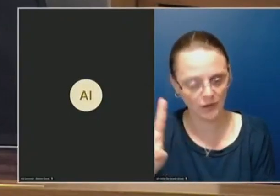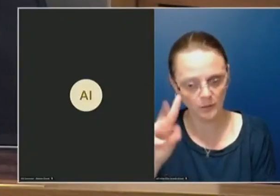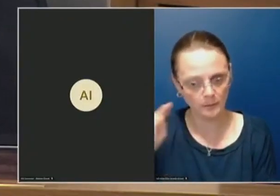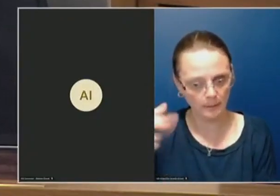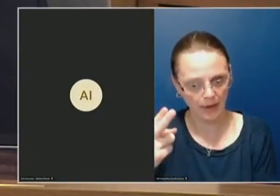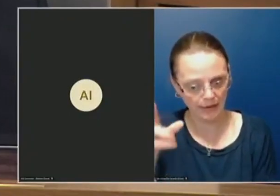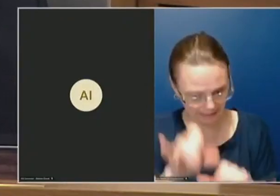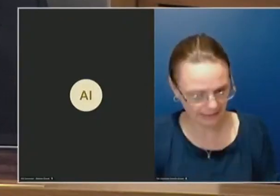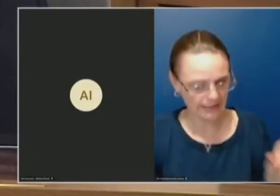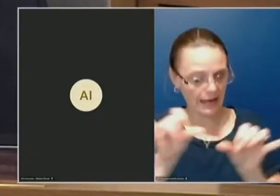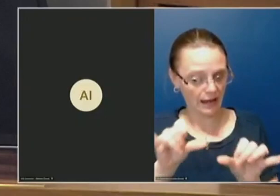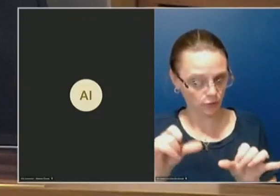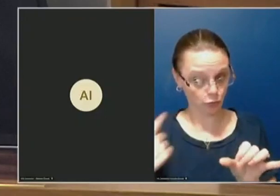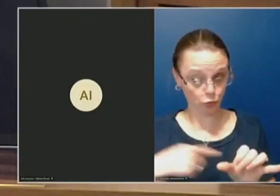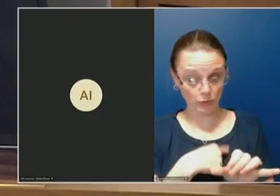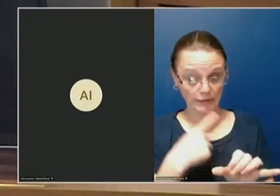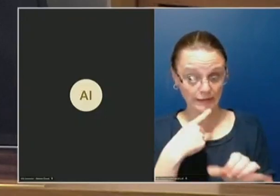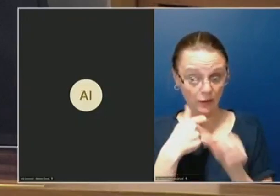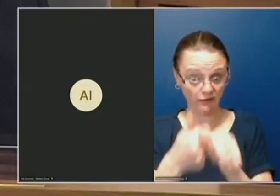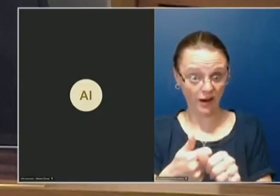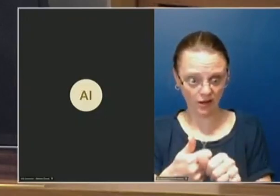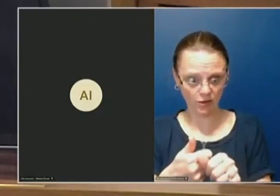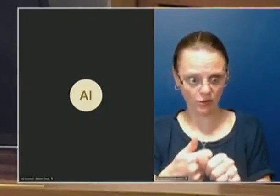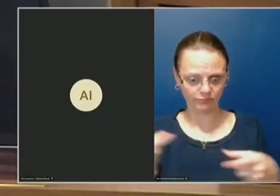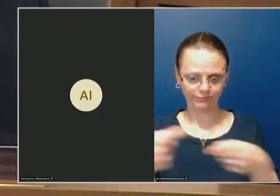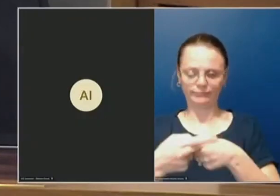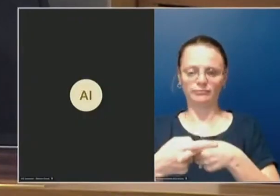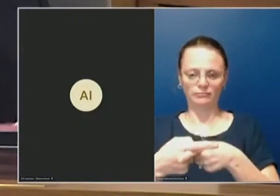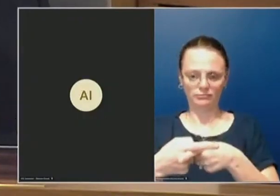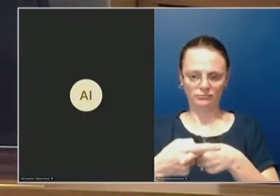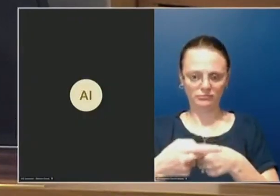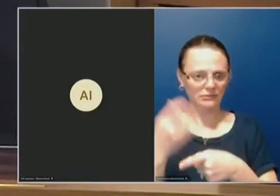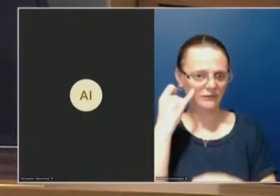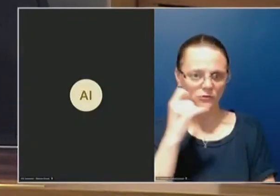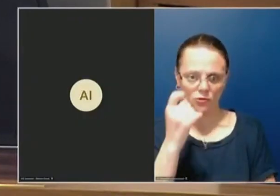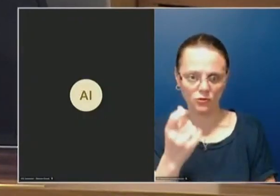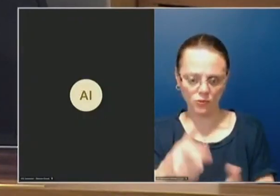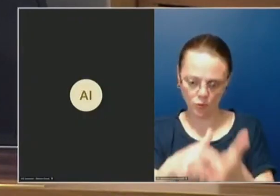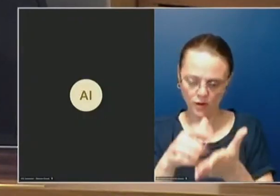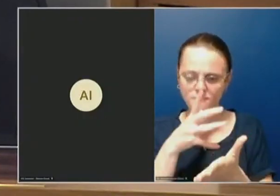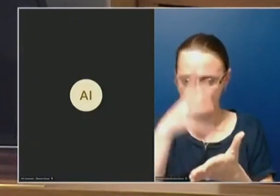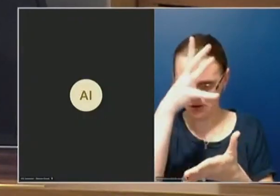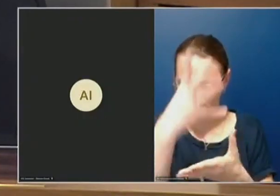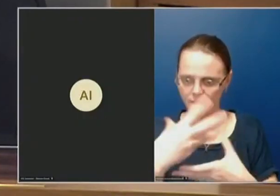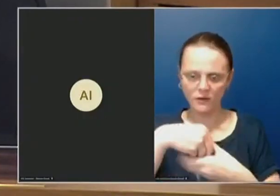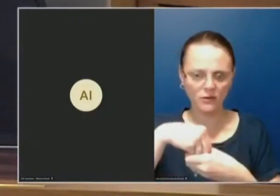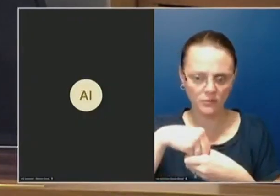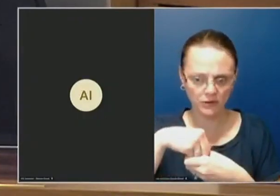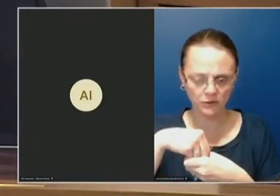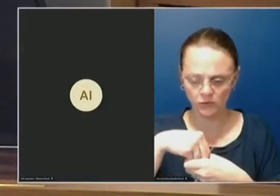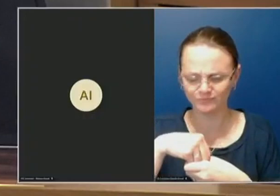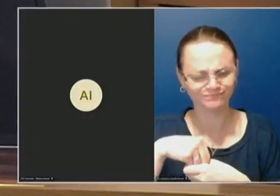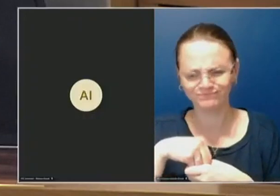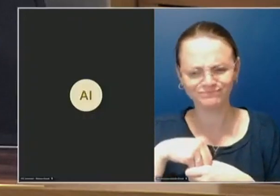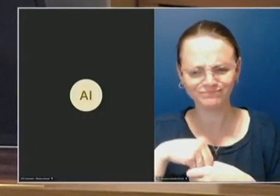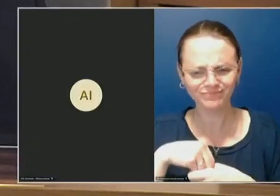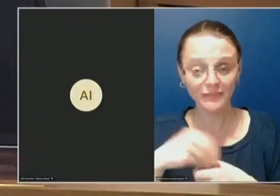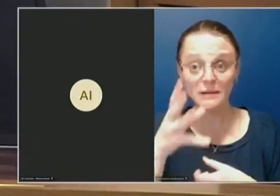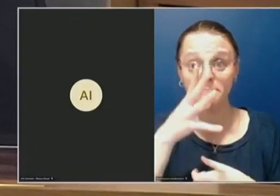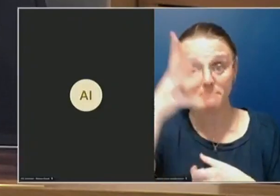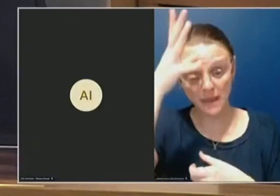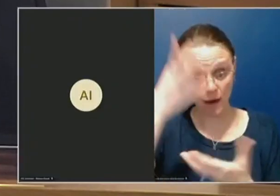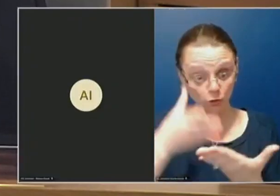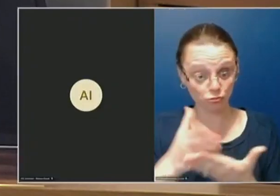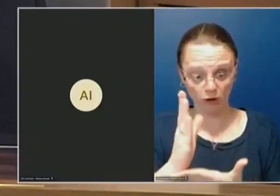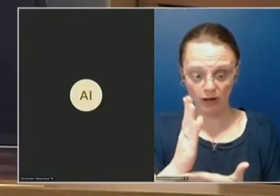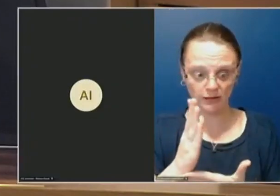that we claim to say we're following. So I think it's ripping at parents' rights, and it's